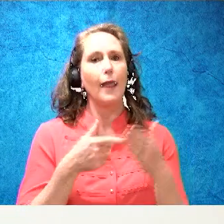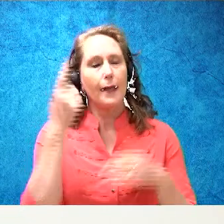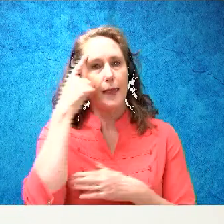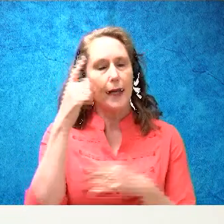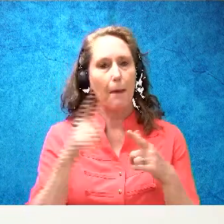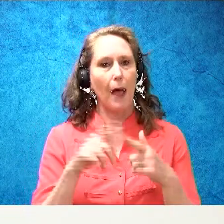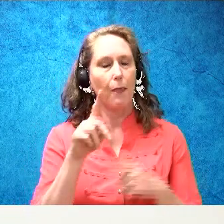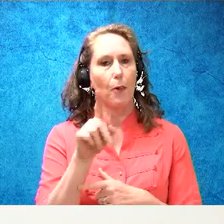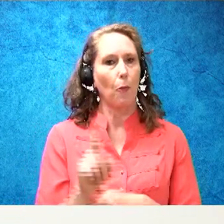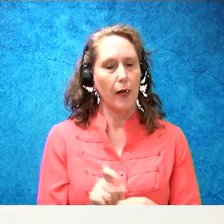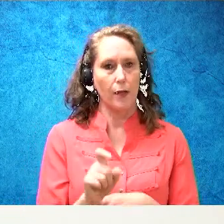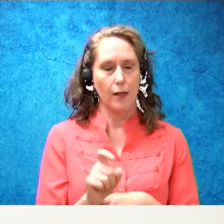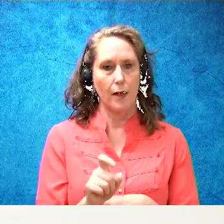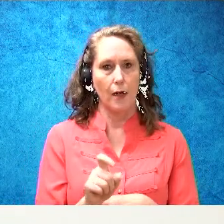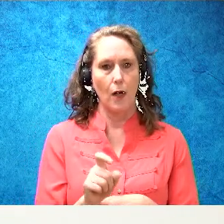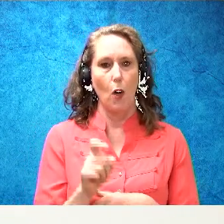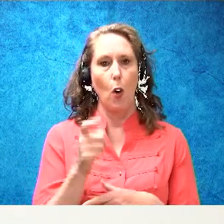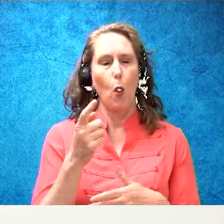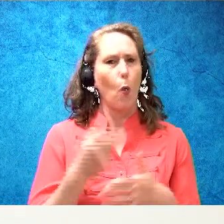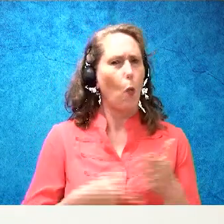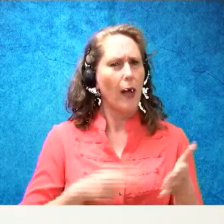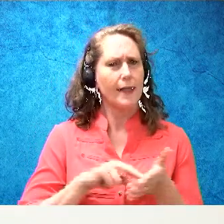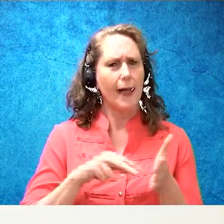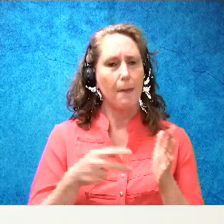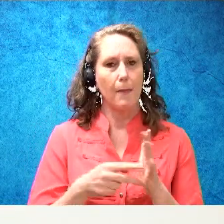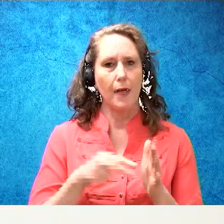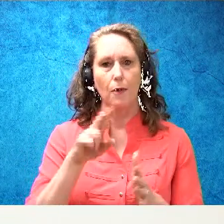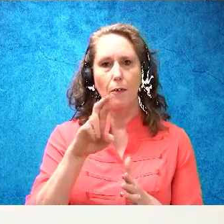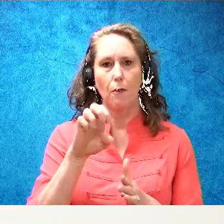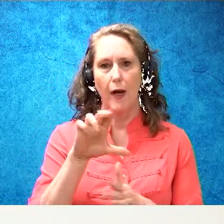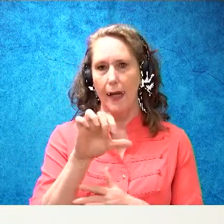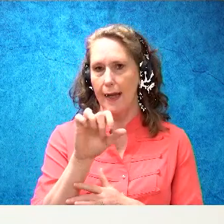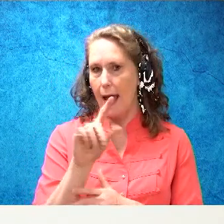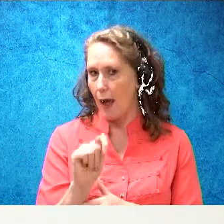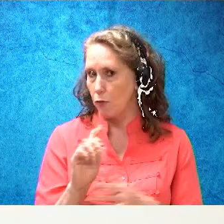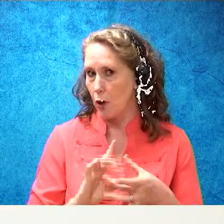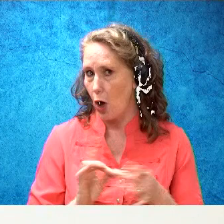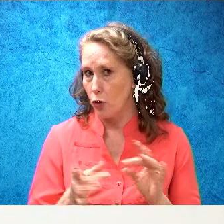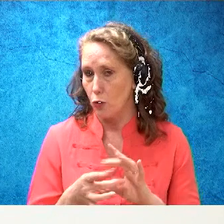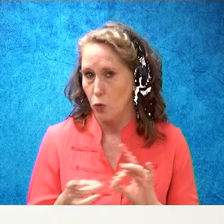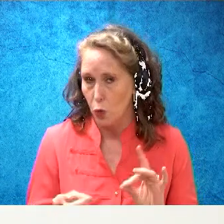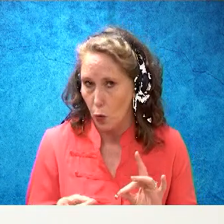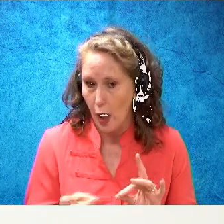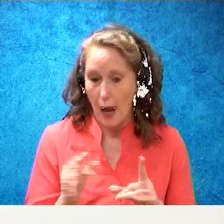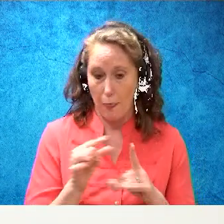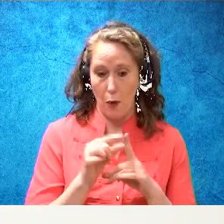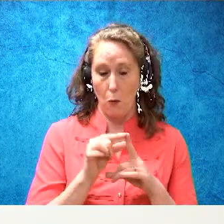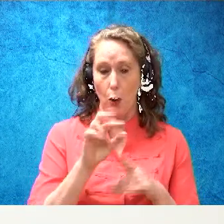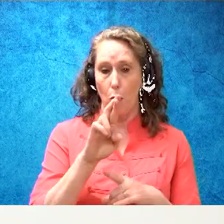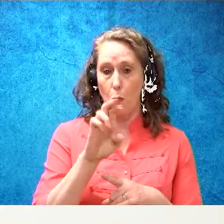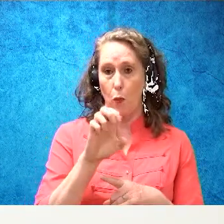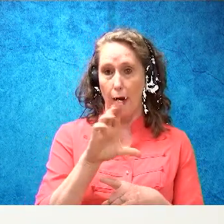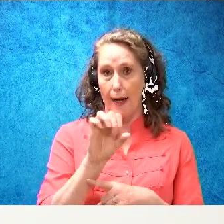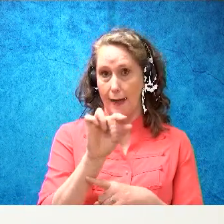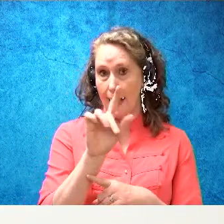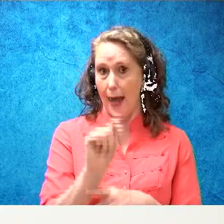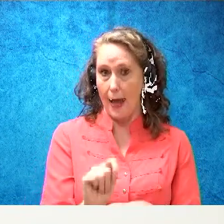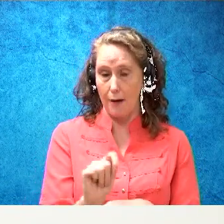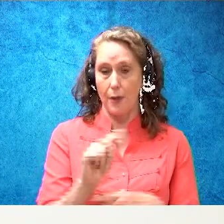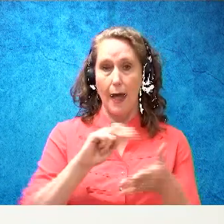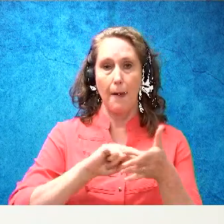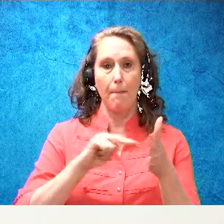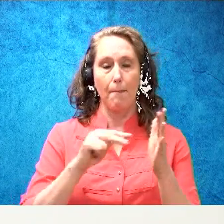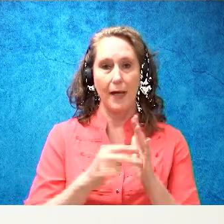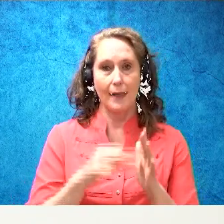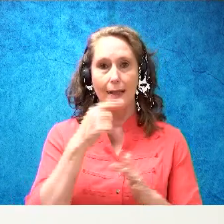our question. What does it mean to recount a story? Well, the word recount means to